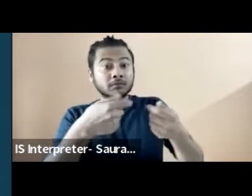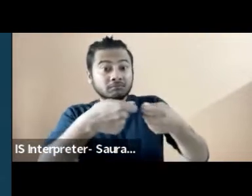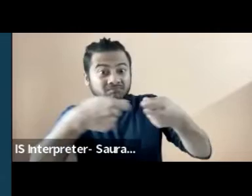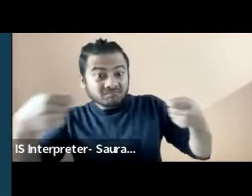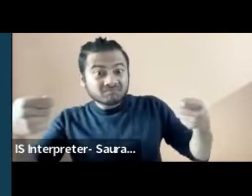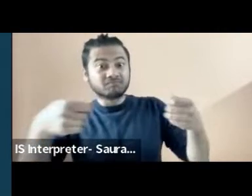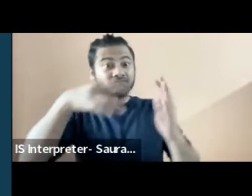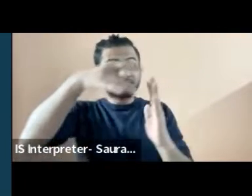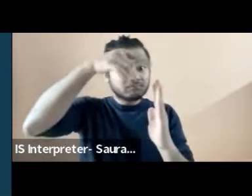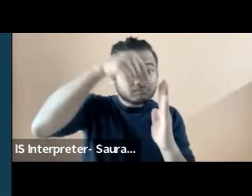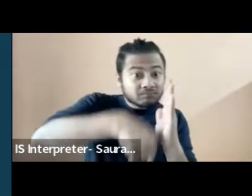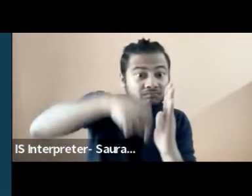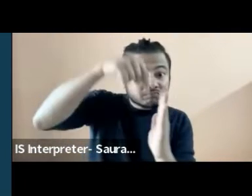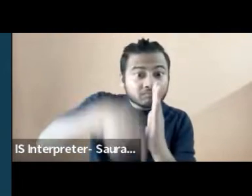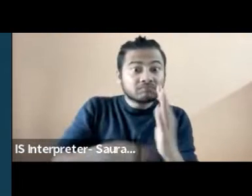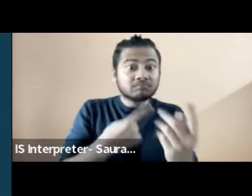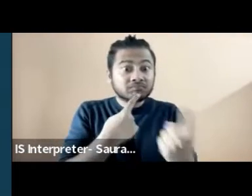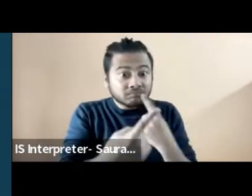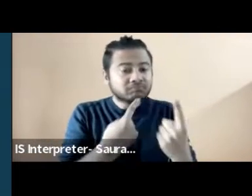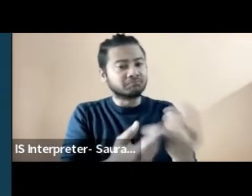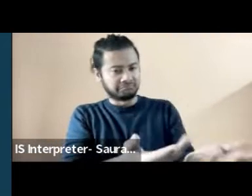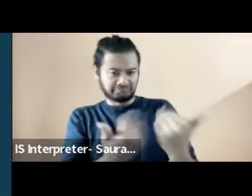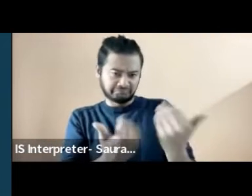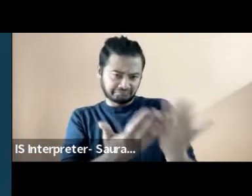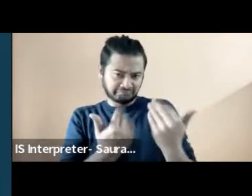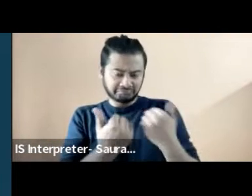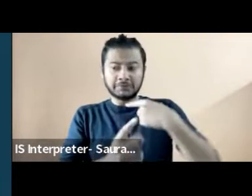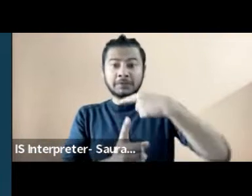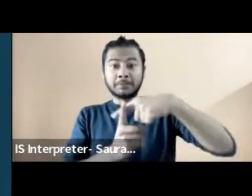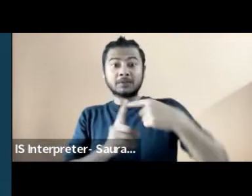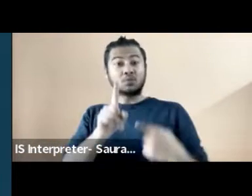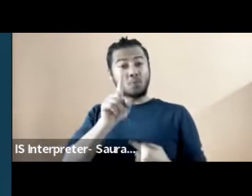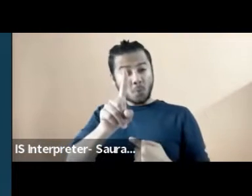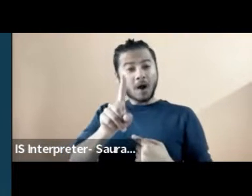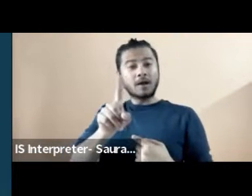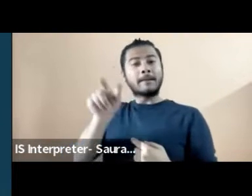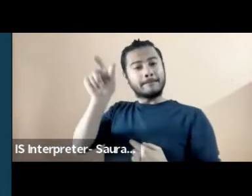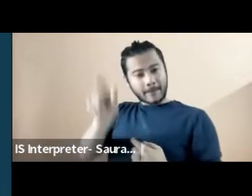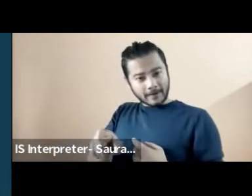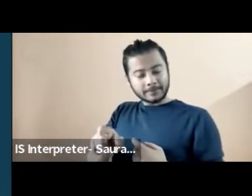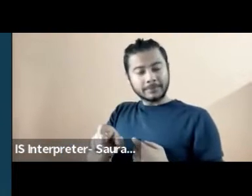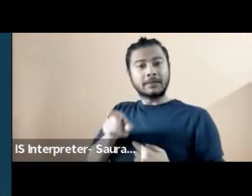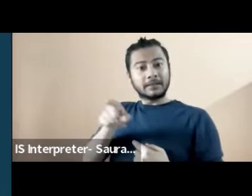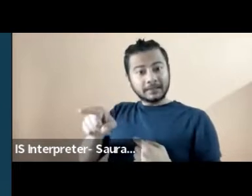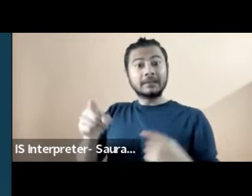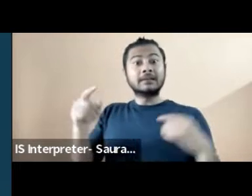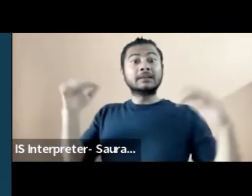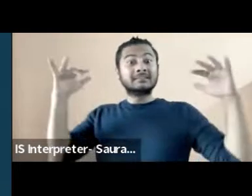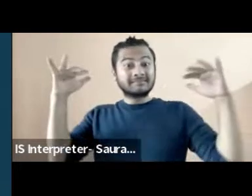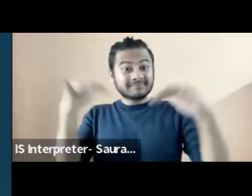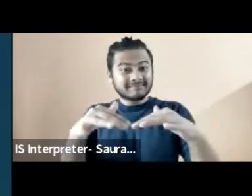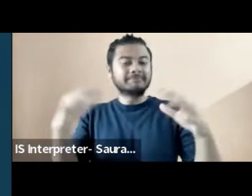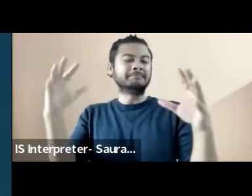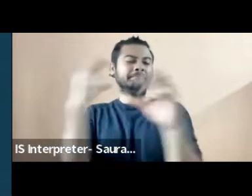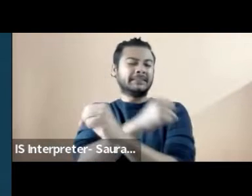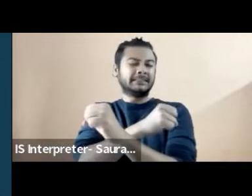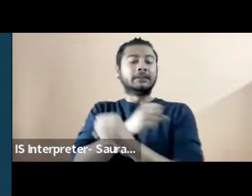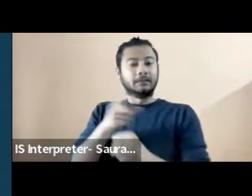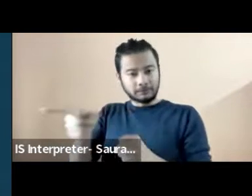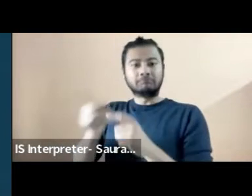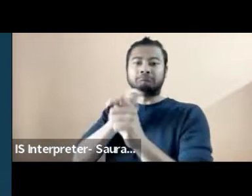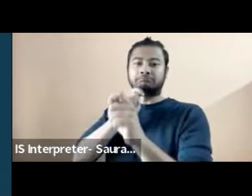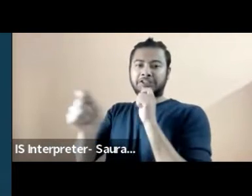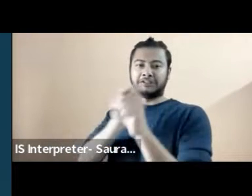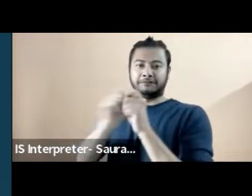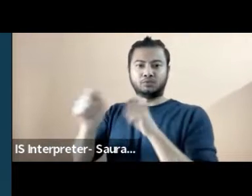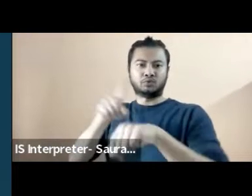1 in-depth interview we had with a participant who was not able to attend the seminar. And the last